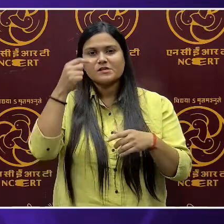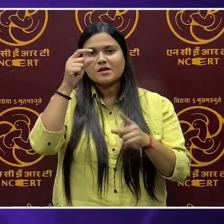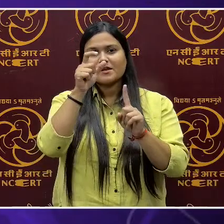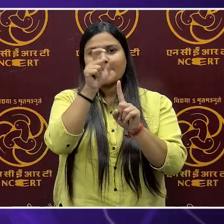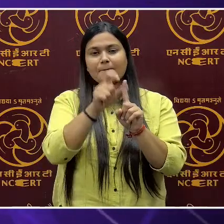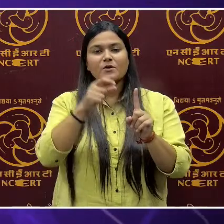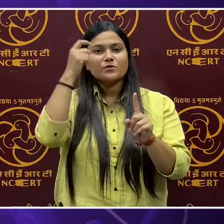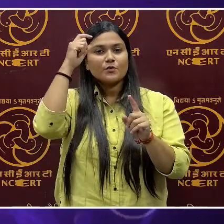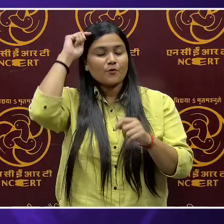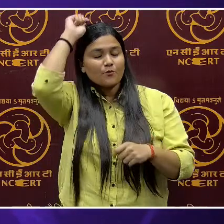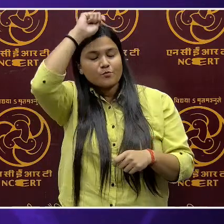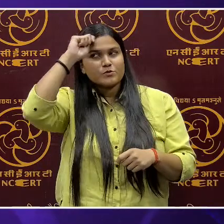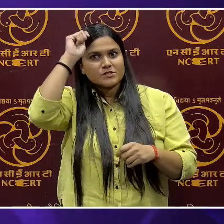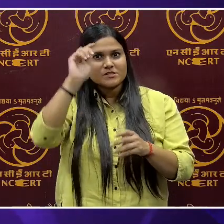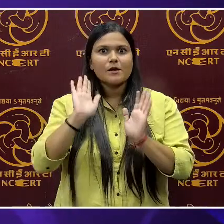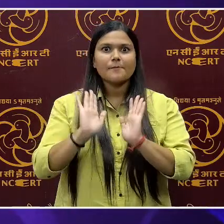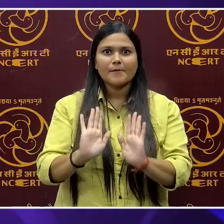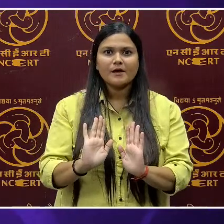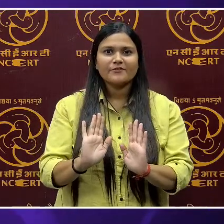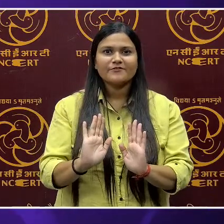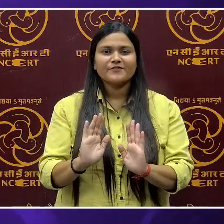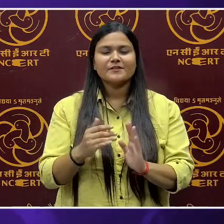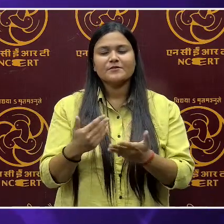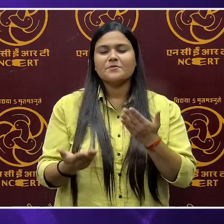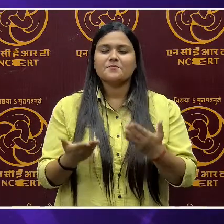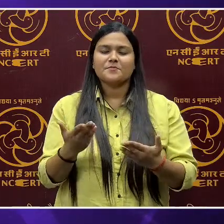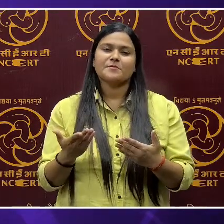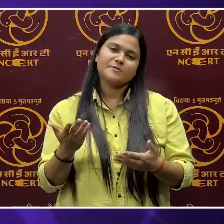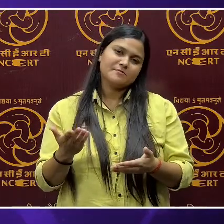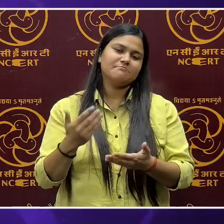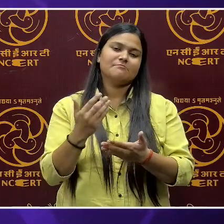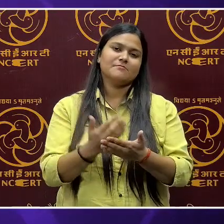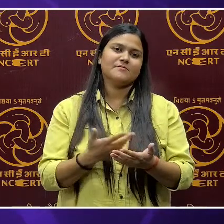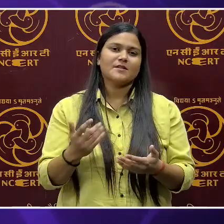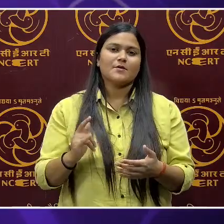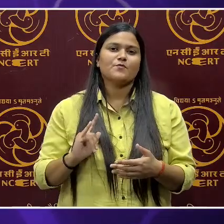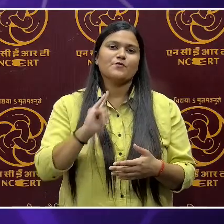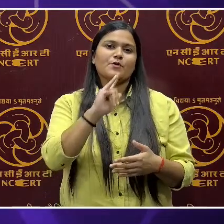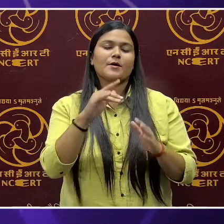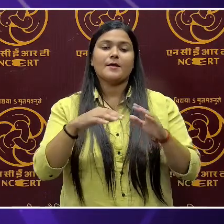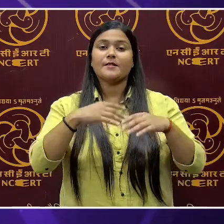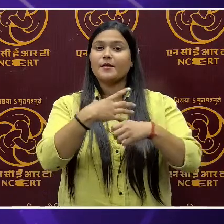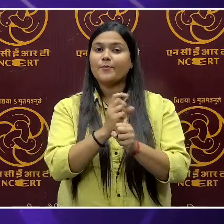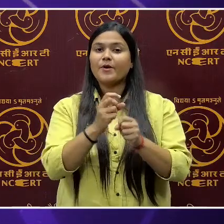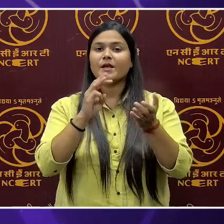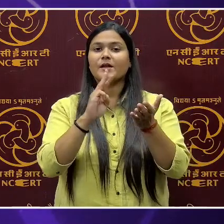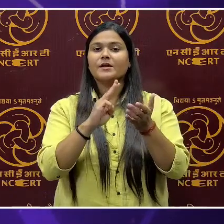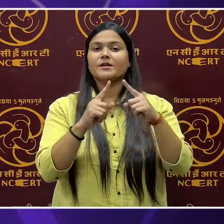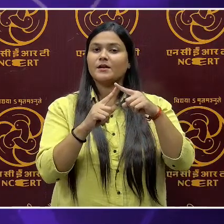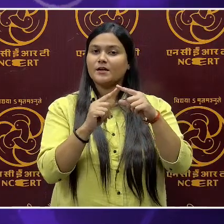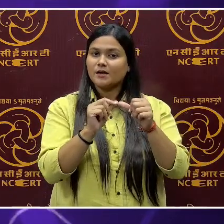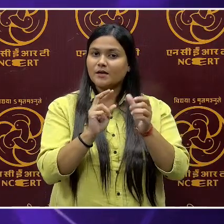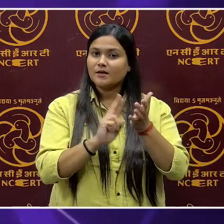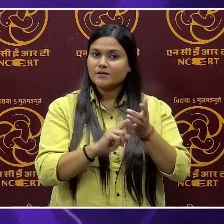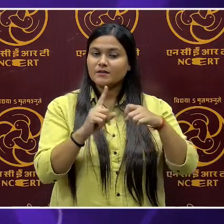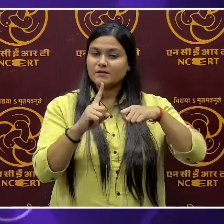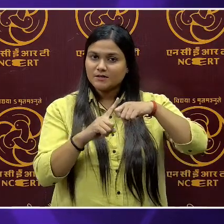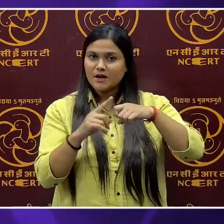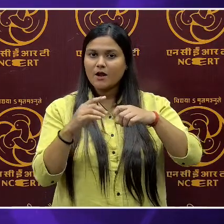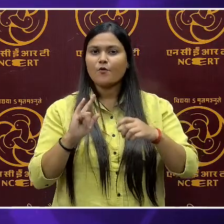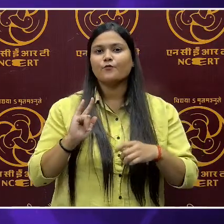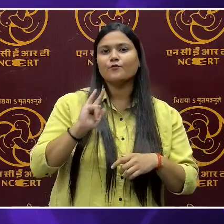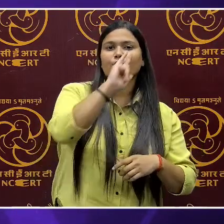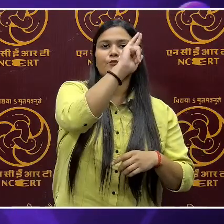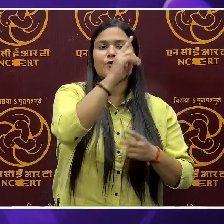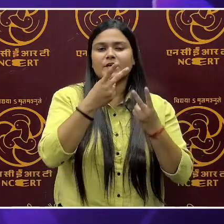Yes. So this person, either he already has family members in foreign countries,